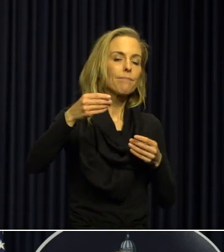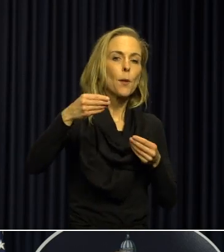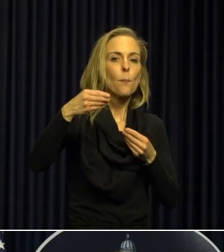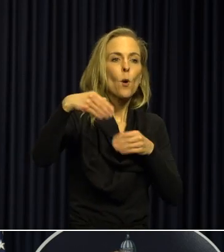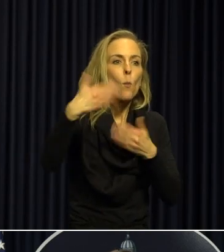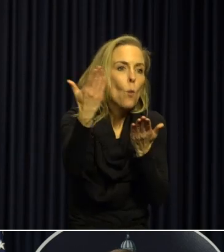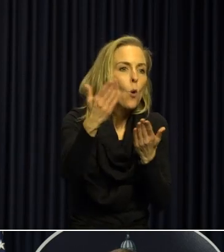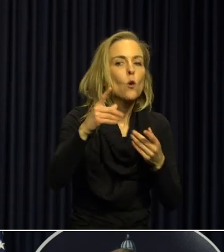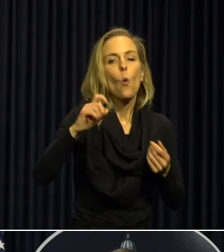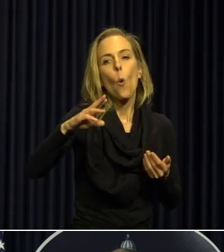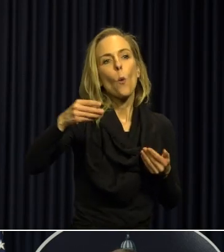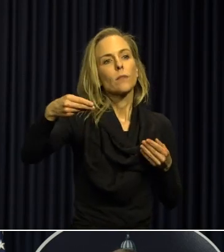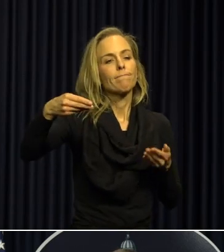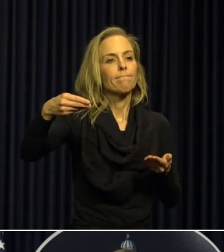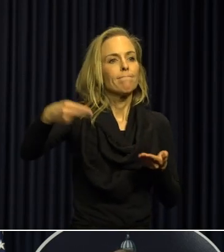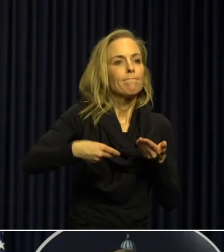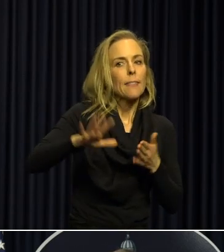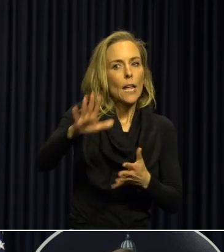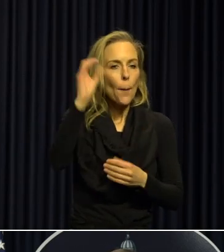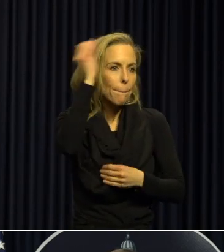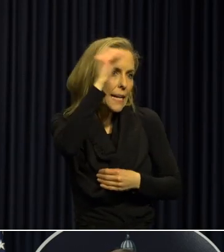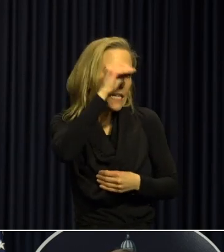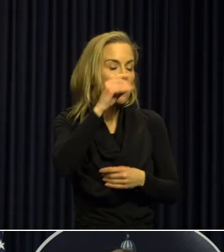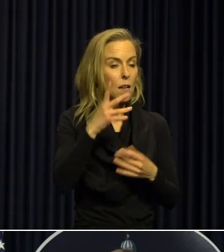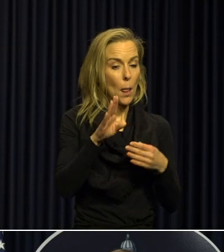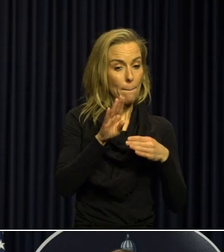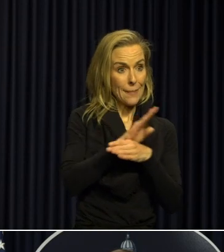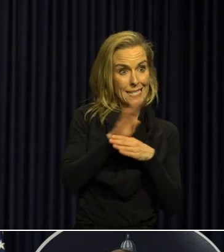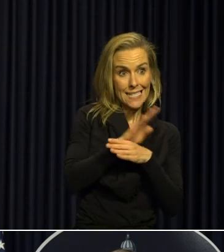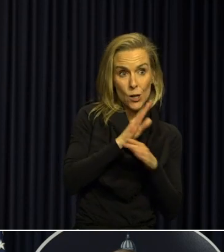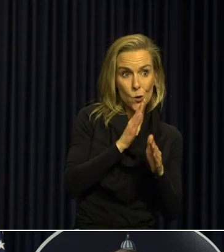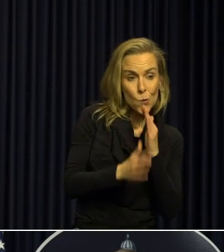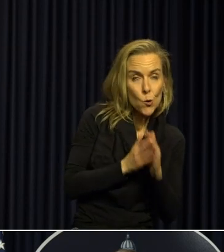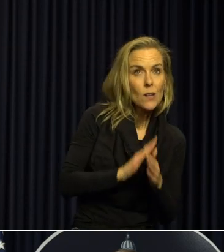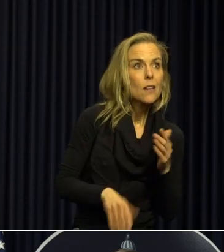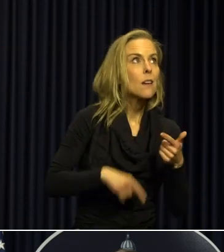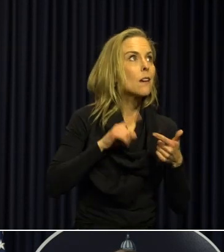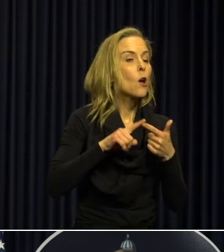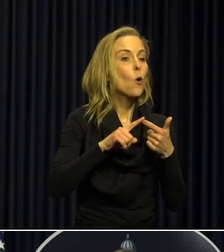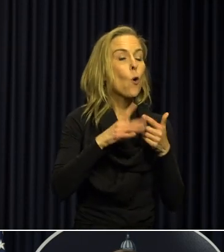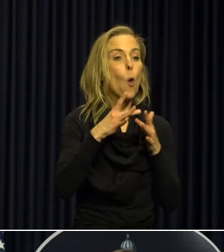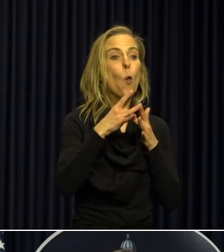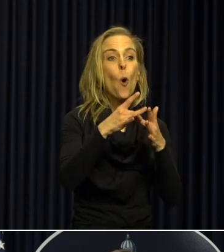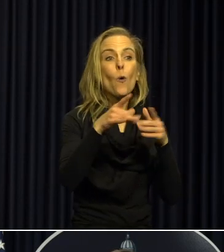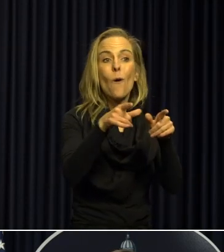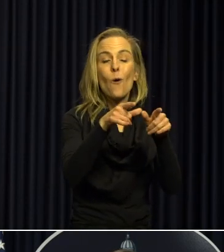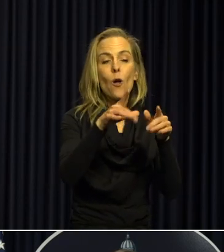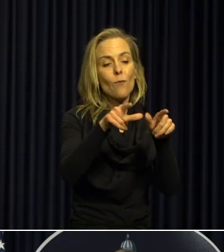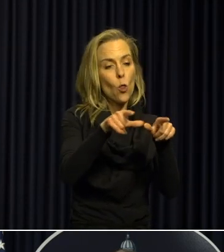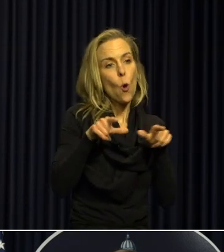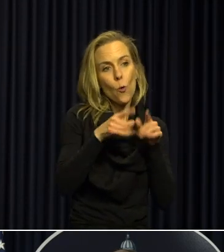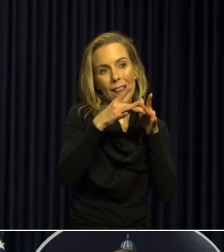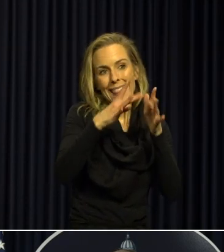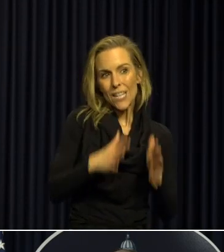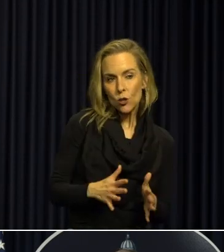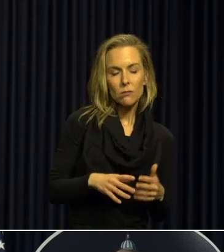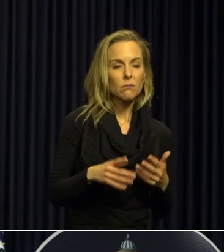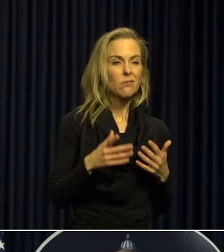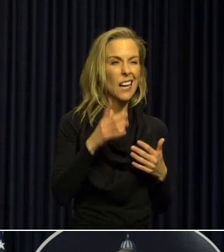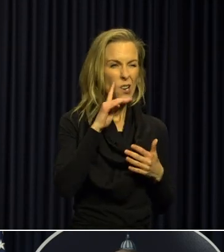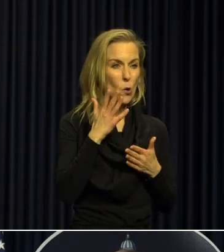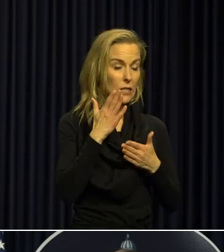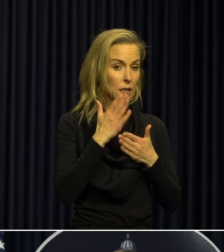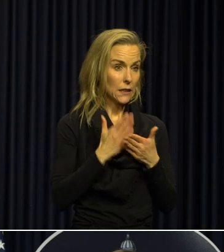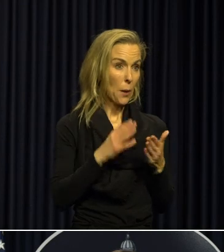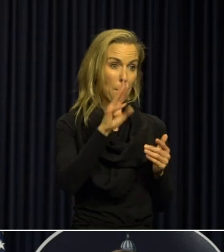more. It's the business community. It's our local leaders. I had a couple of plans sent